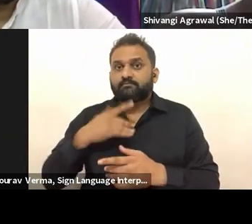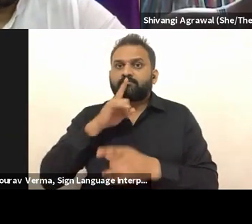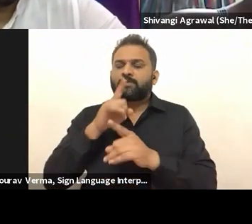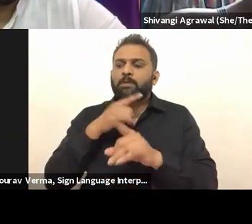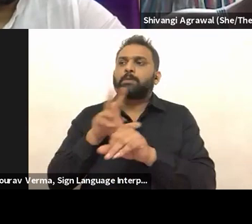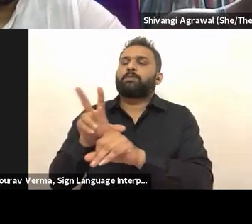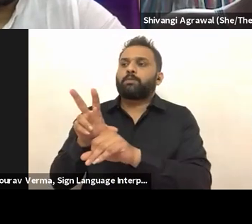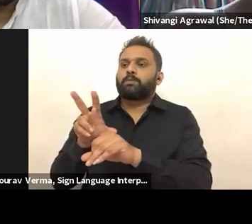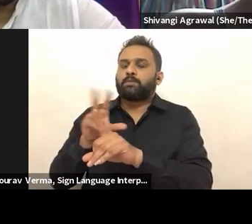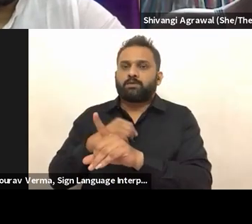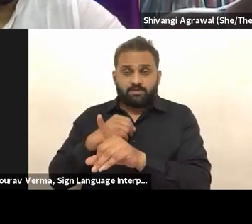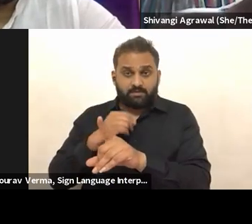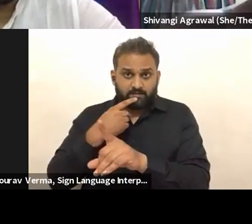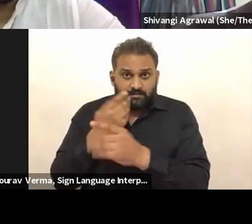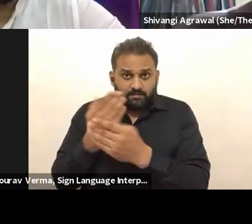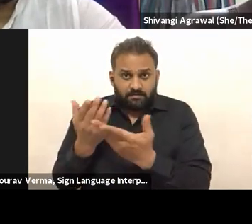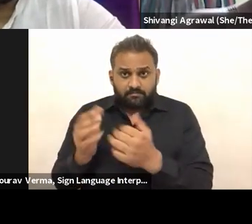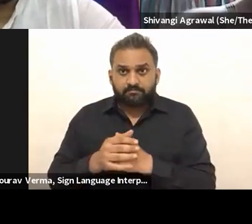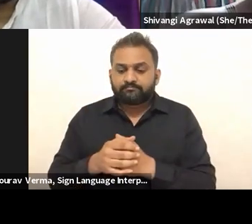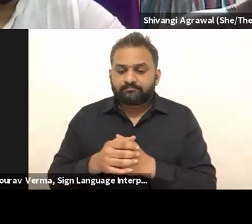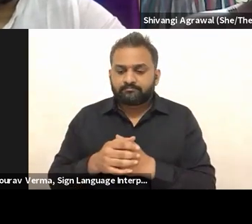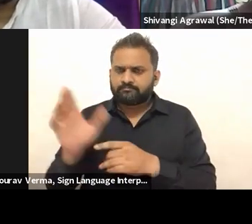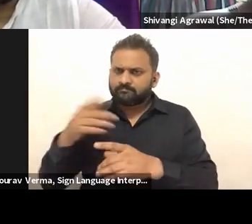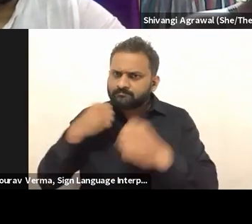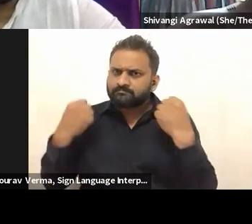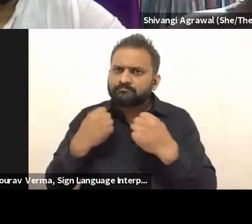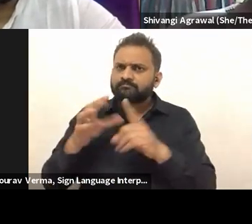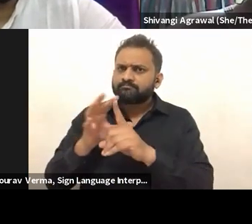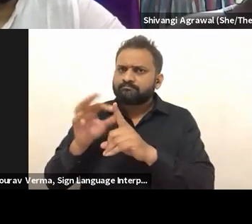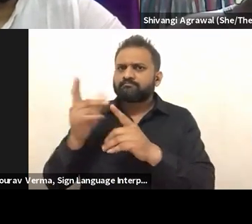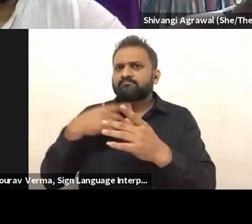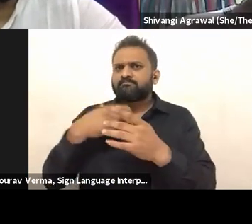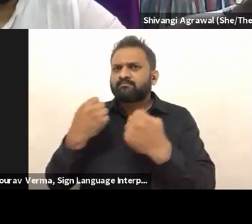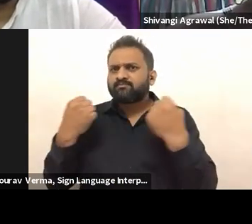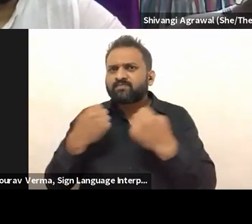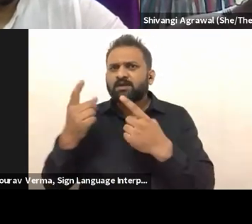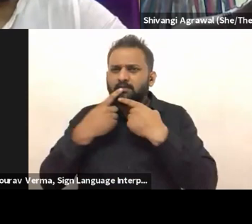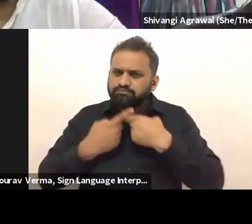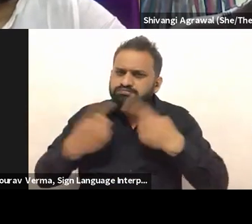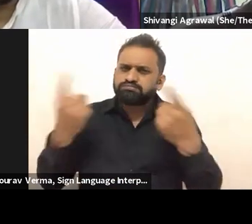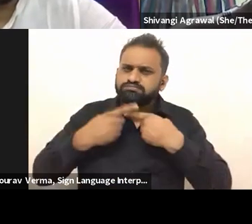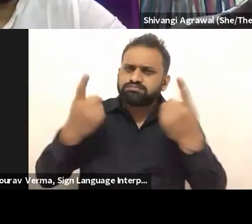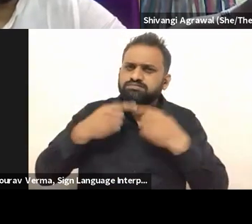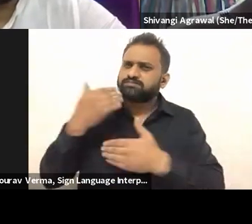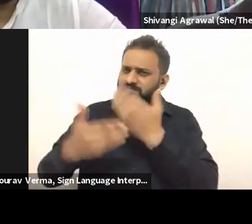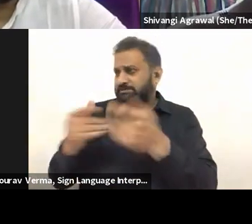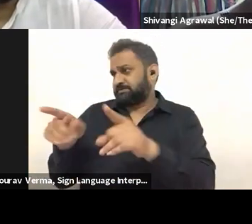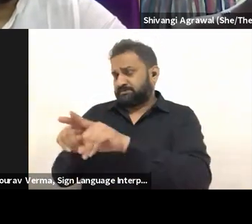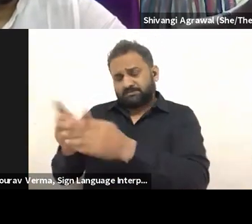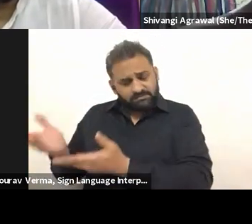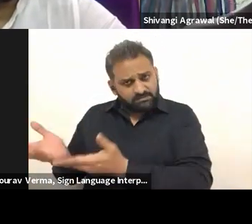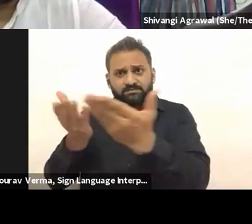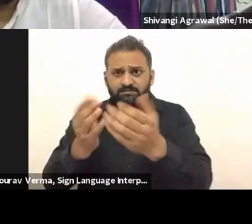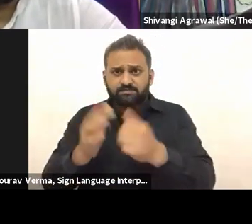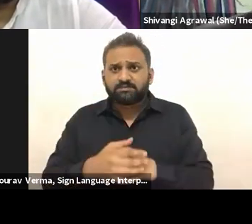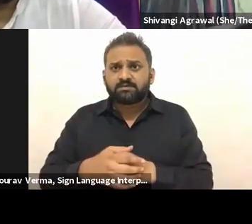you. Keep on documenting, keep on archiving, keep on telling the story. Same goes to you, Faraz.